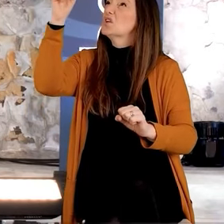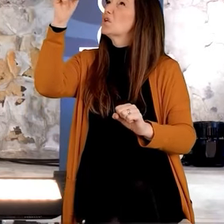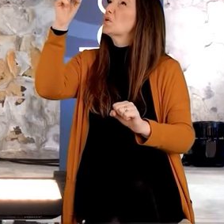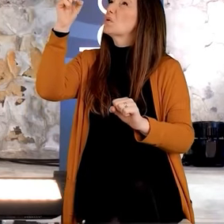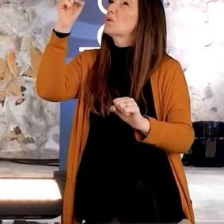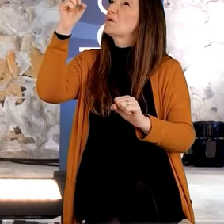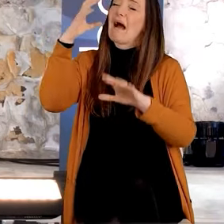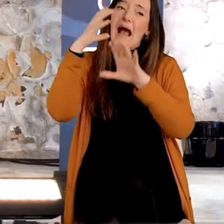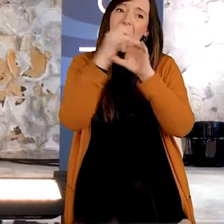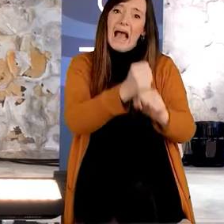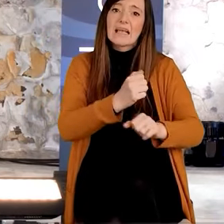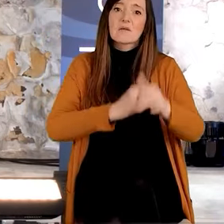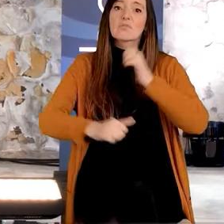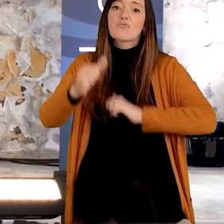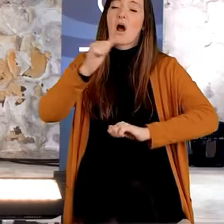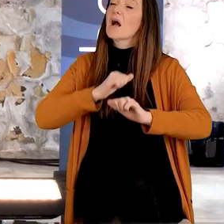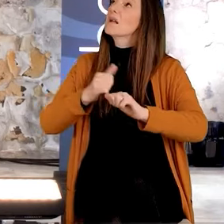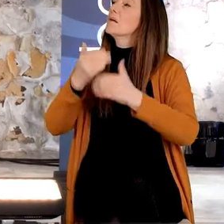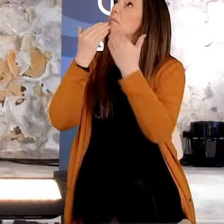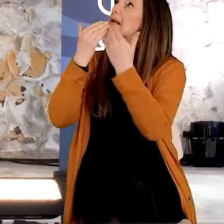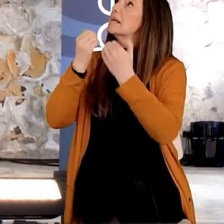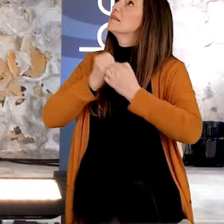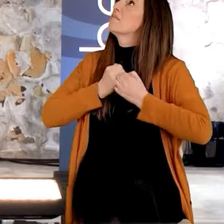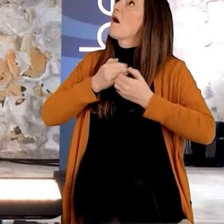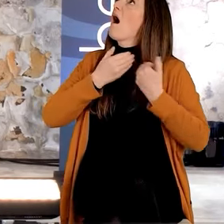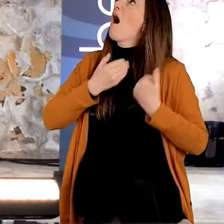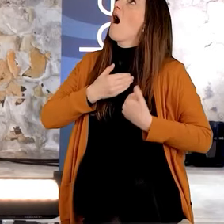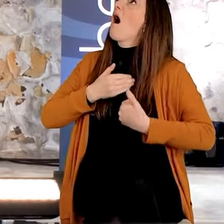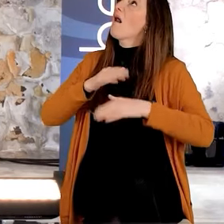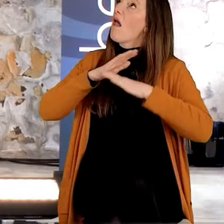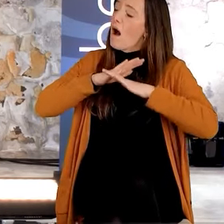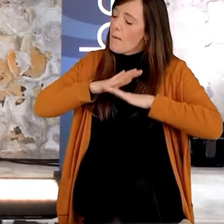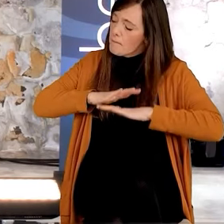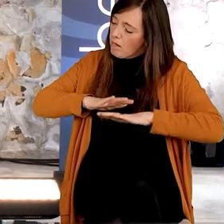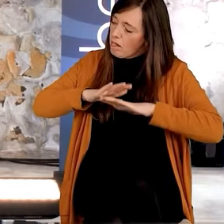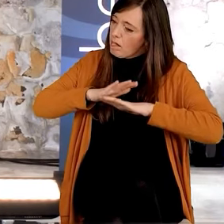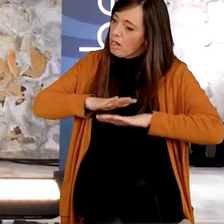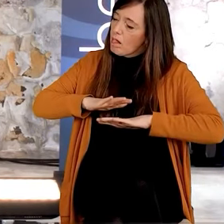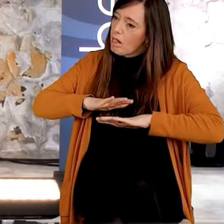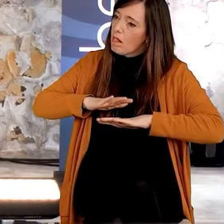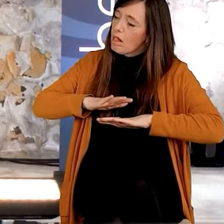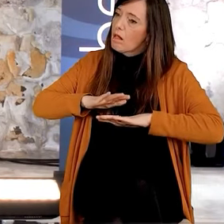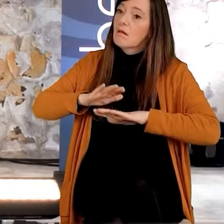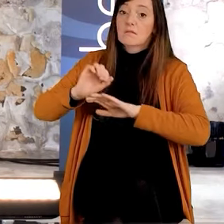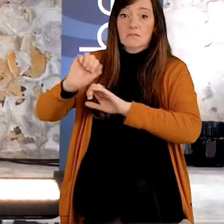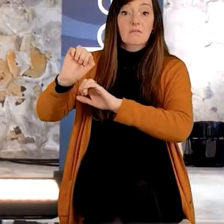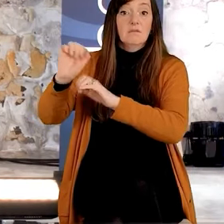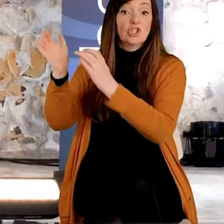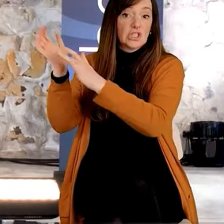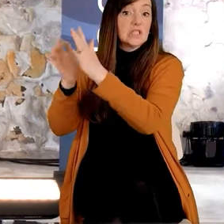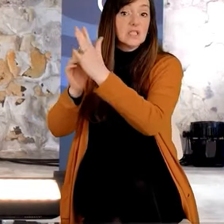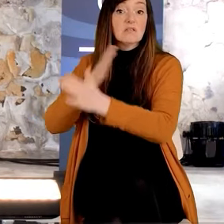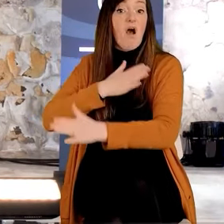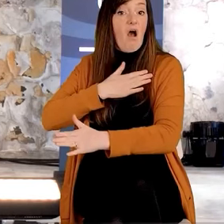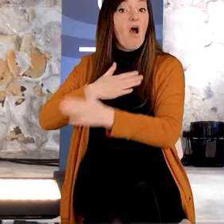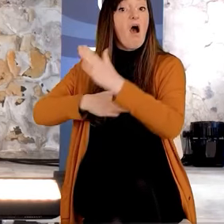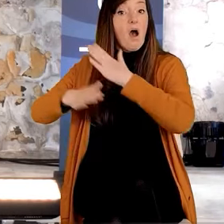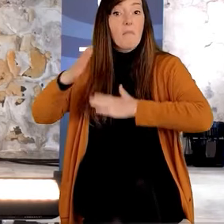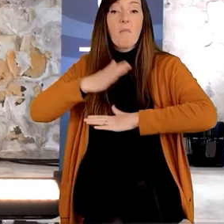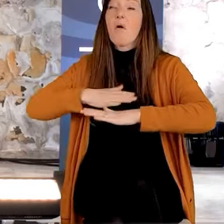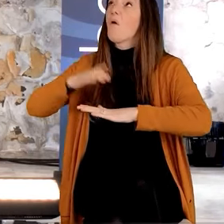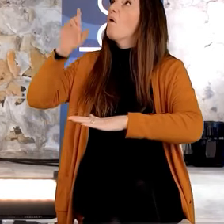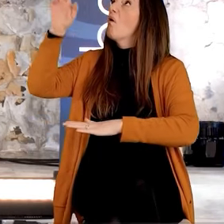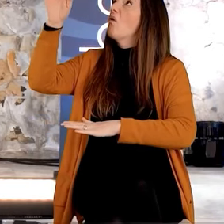Father, you hate pride, may my heart be humble. And his heart was humble. You hate evil actions, and he went about